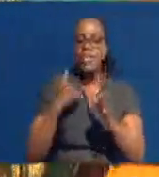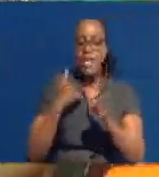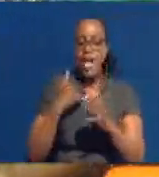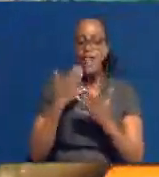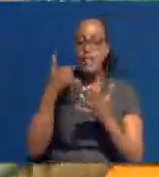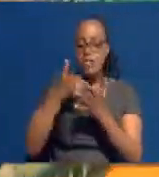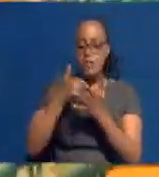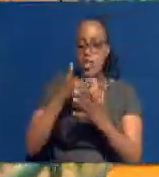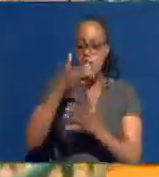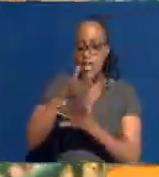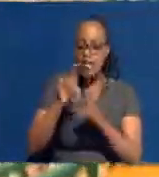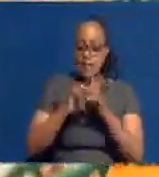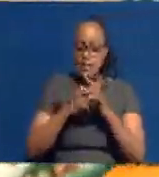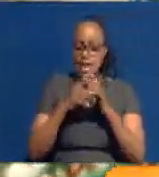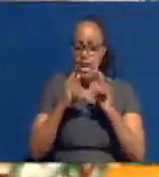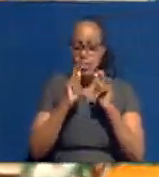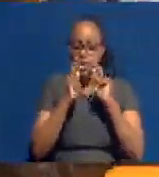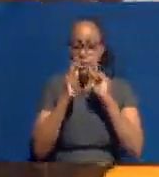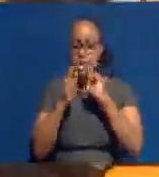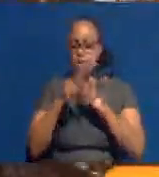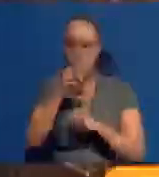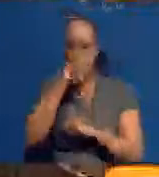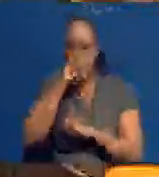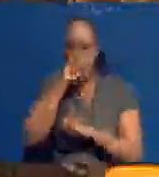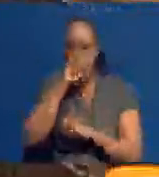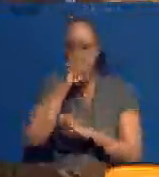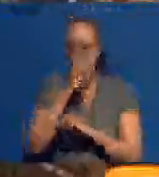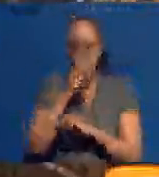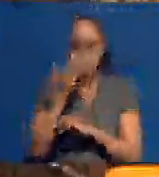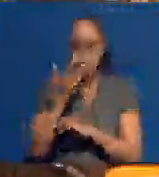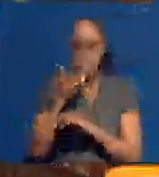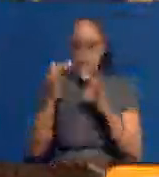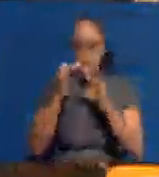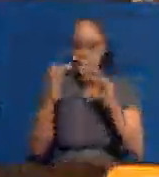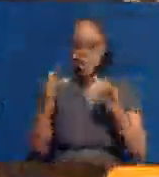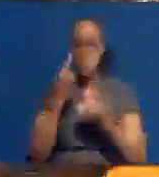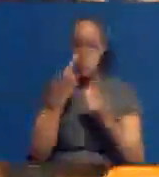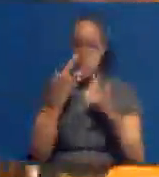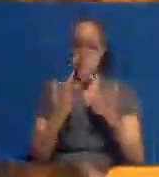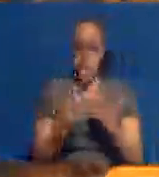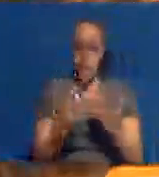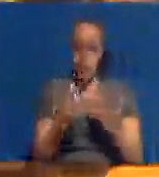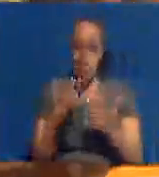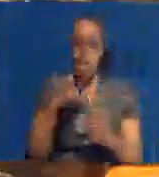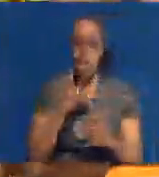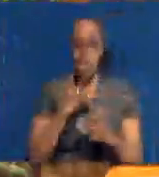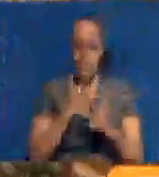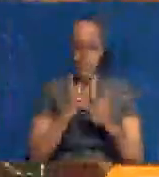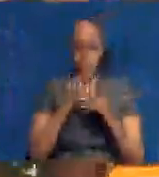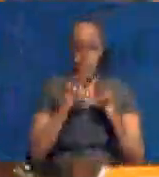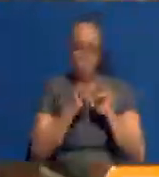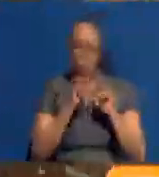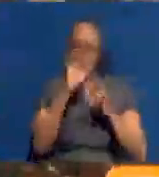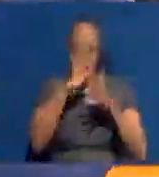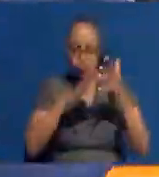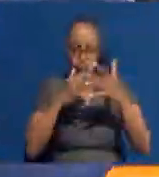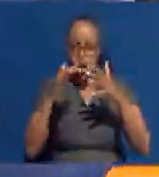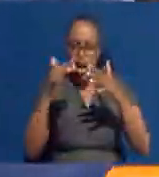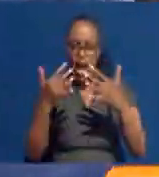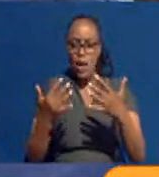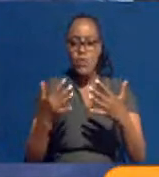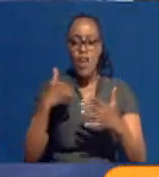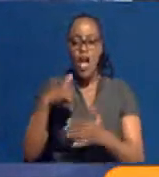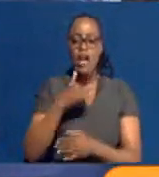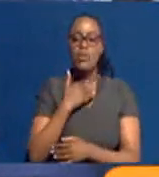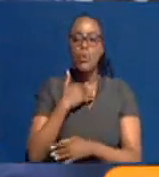count. He began by modifying the chicken cages. You've seen how we've put our cages, and we